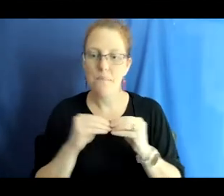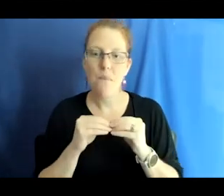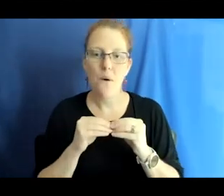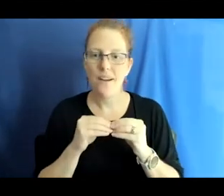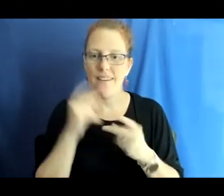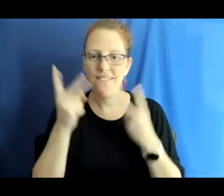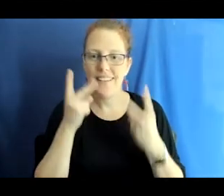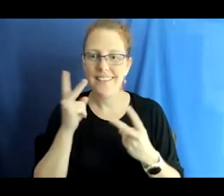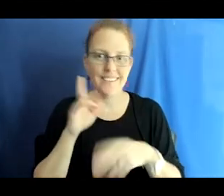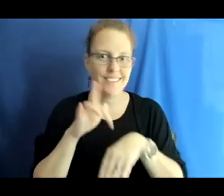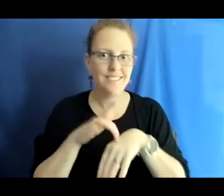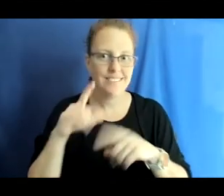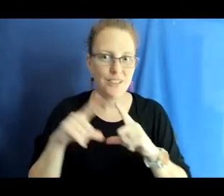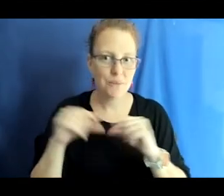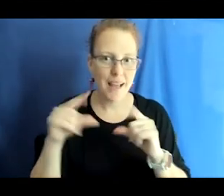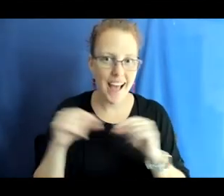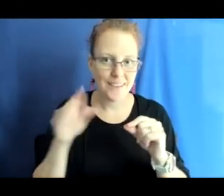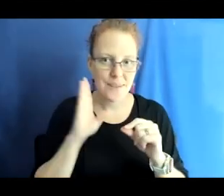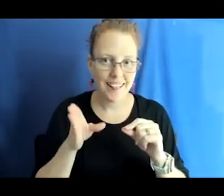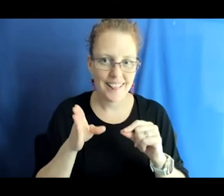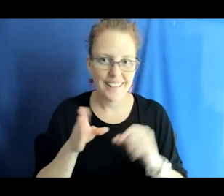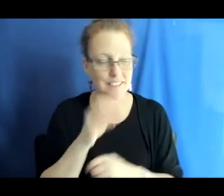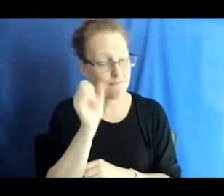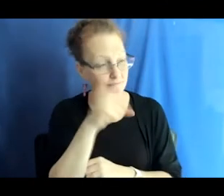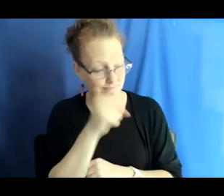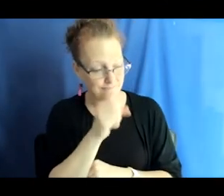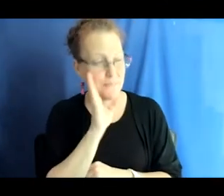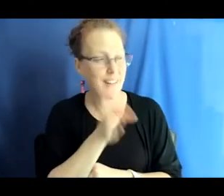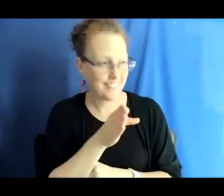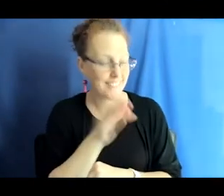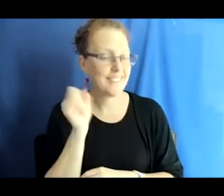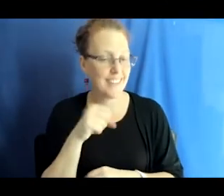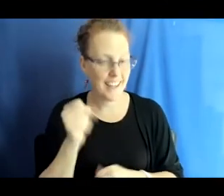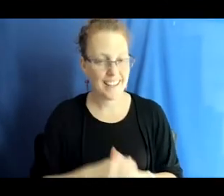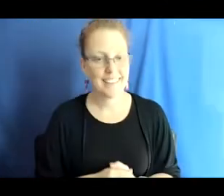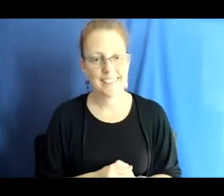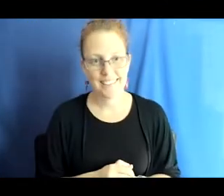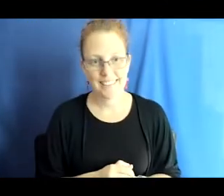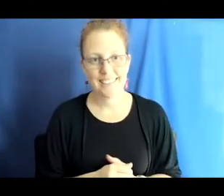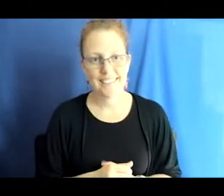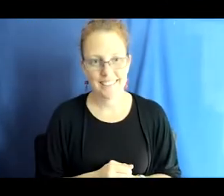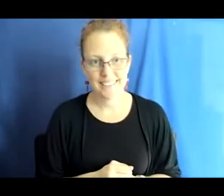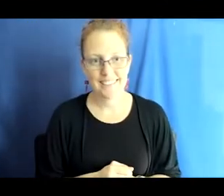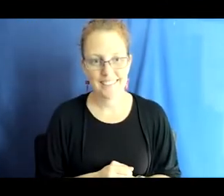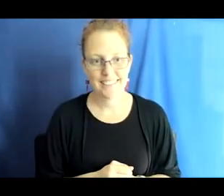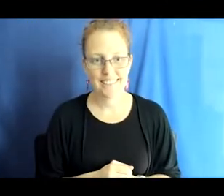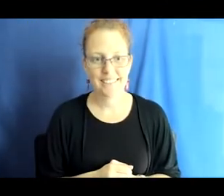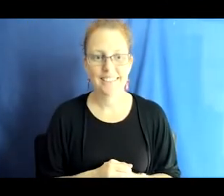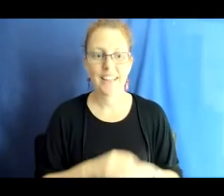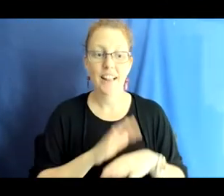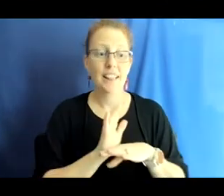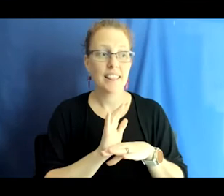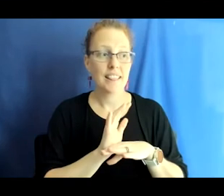some point? Yeah, yeah, definitely. Yeah. Mm-hmm. It was just so joyous. And